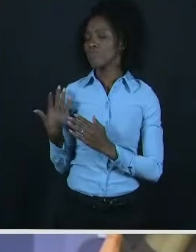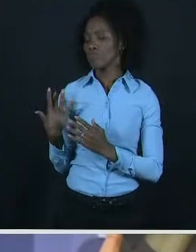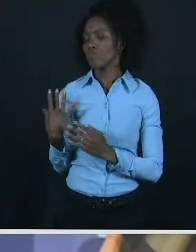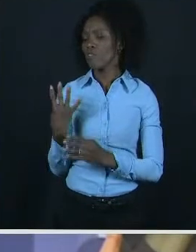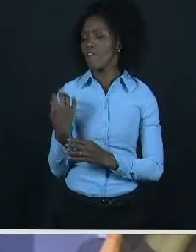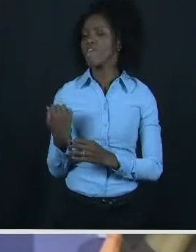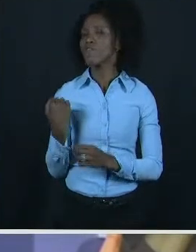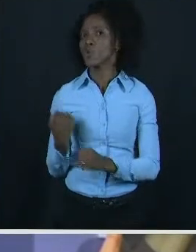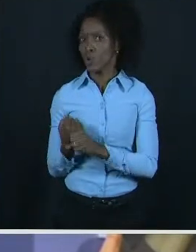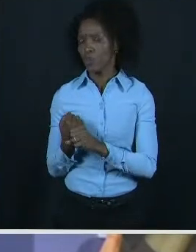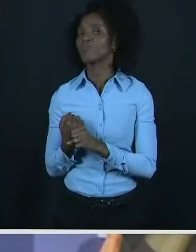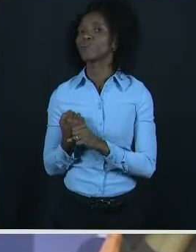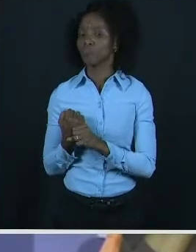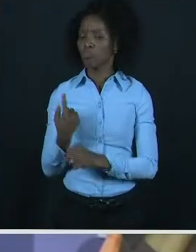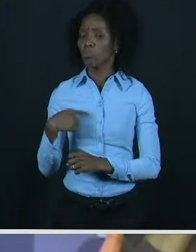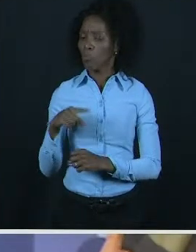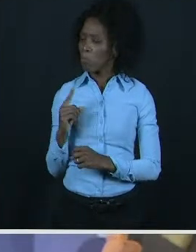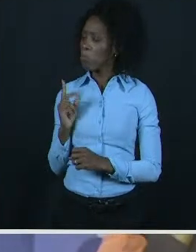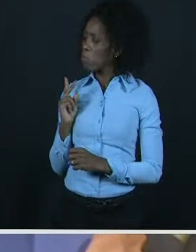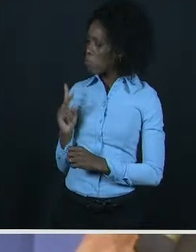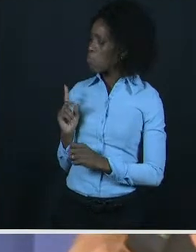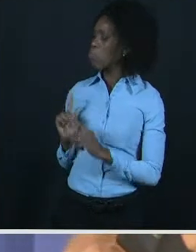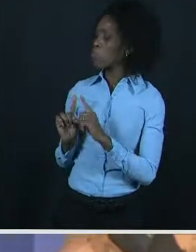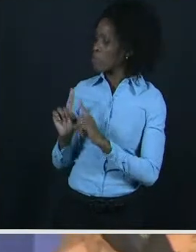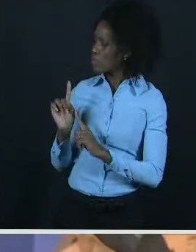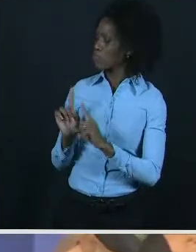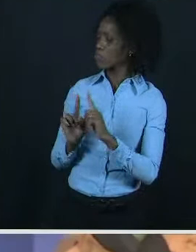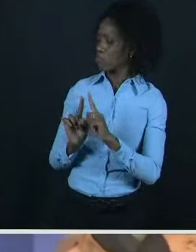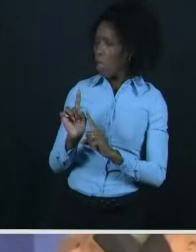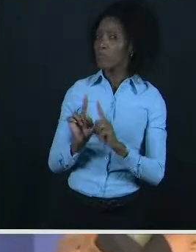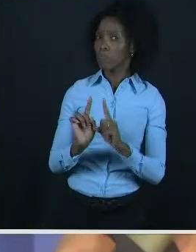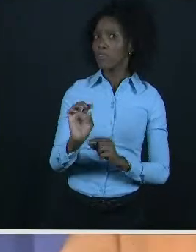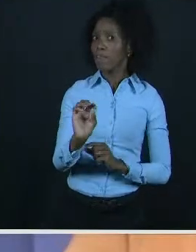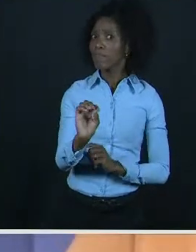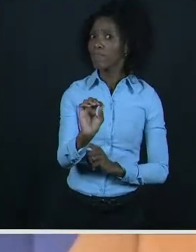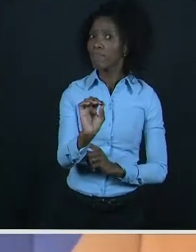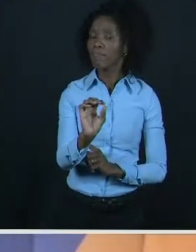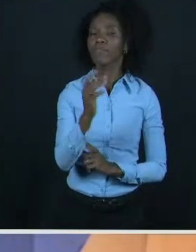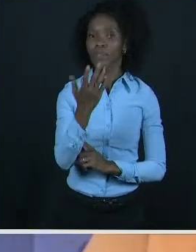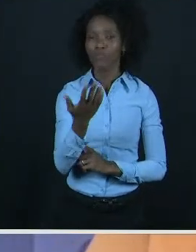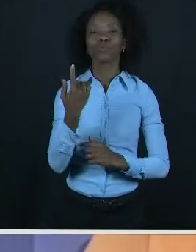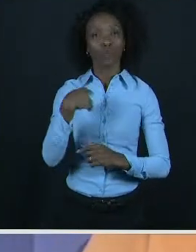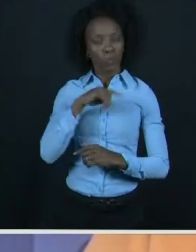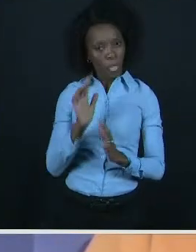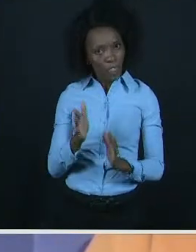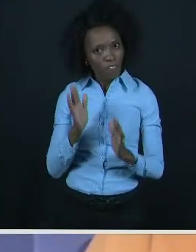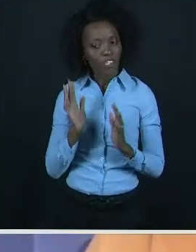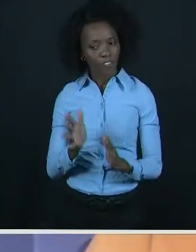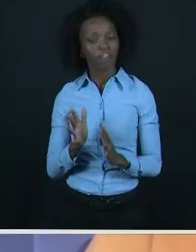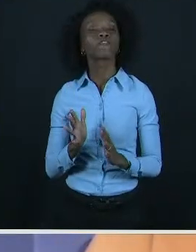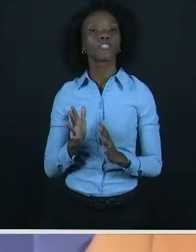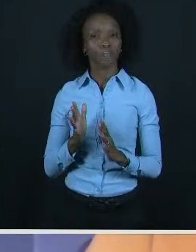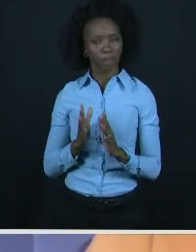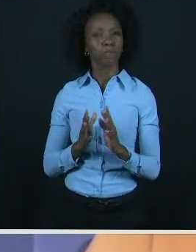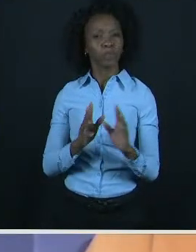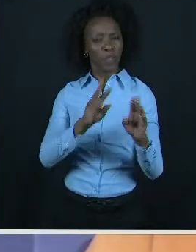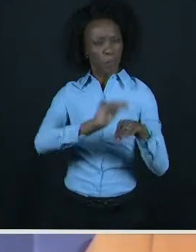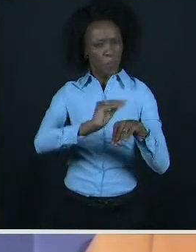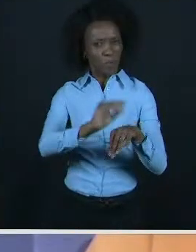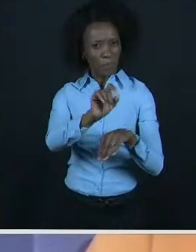a number of successes. We have put the issue of violence against women and